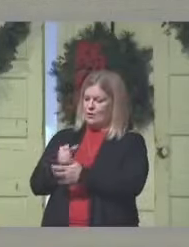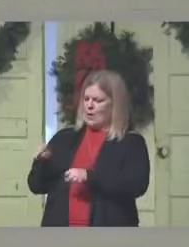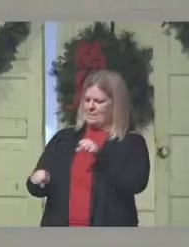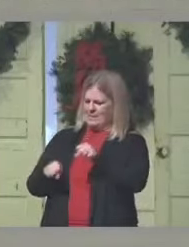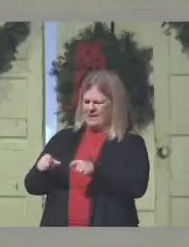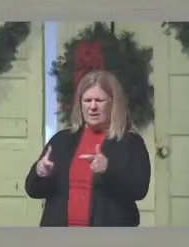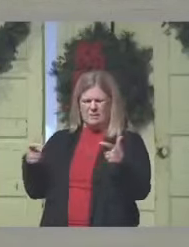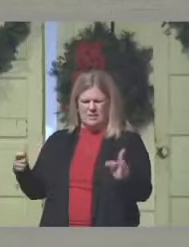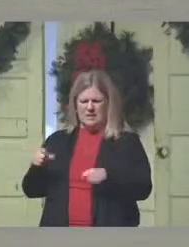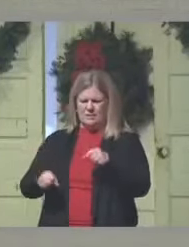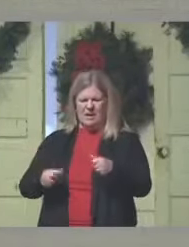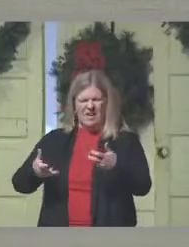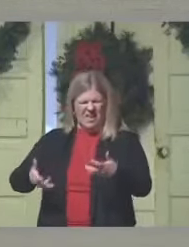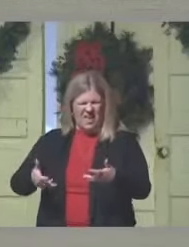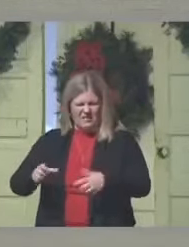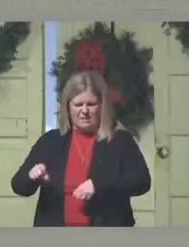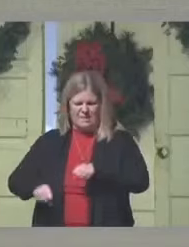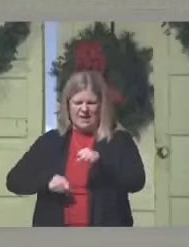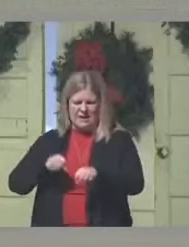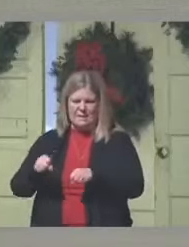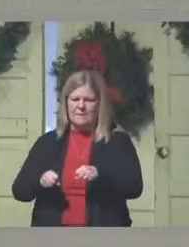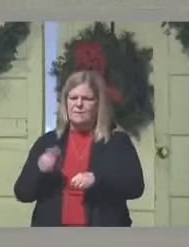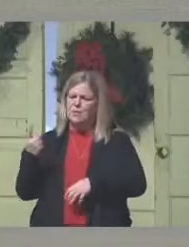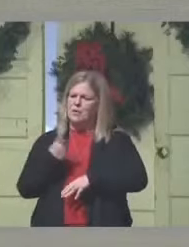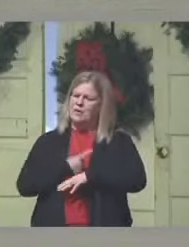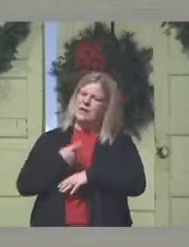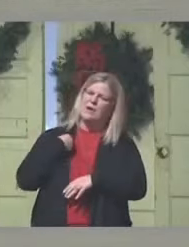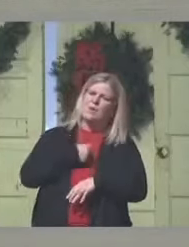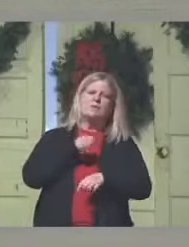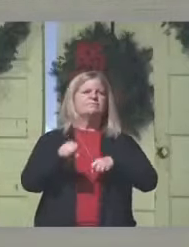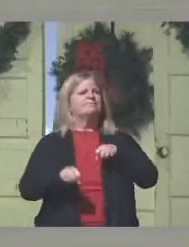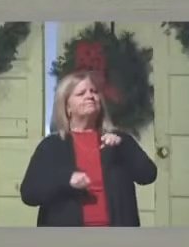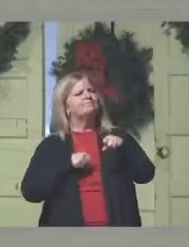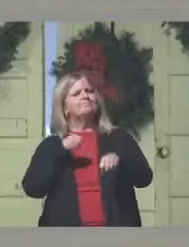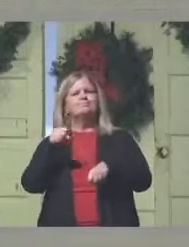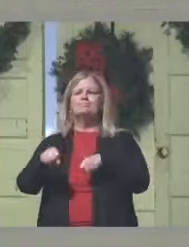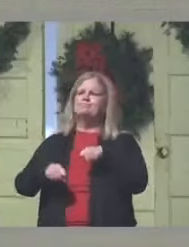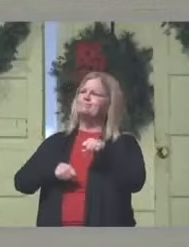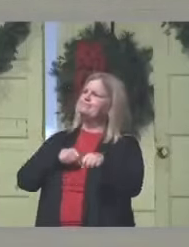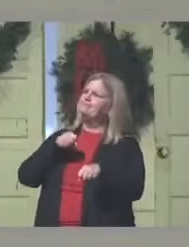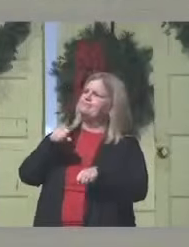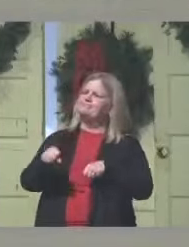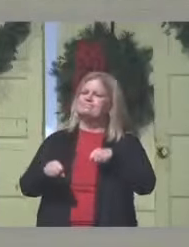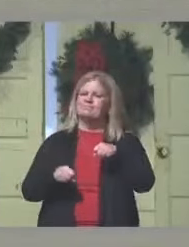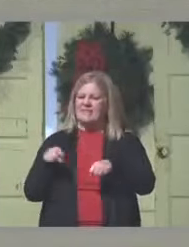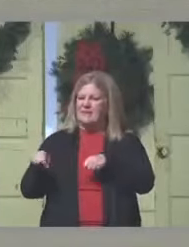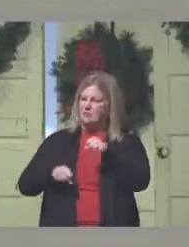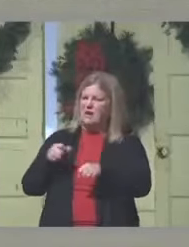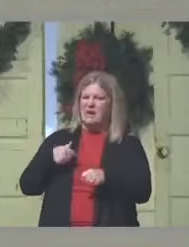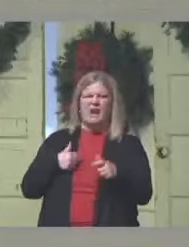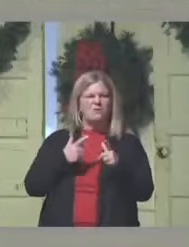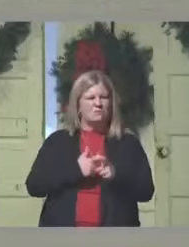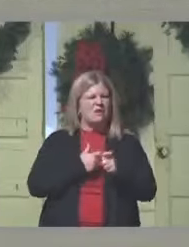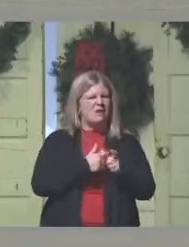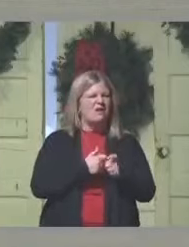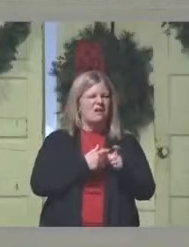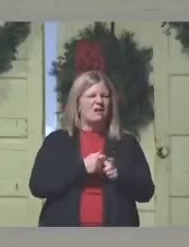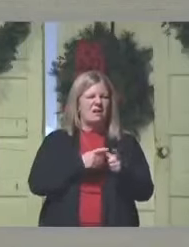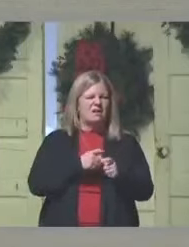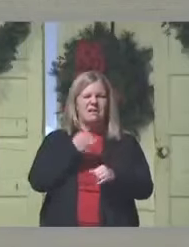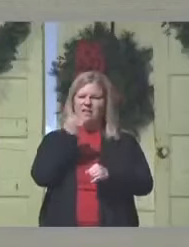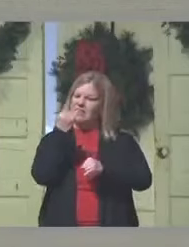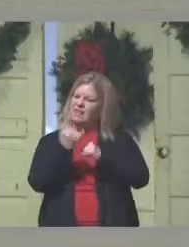bigger bicycle and heavier bicycle. And one day we were out for a ride and a run. He was riding and I was running. And on our